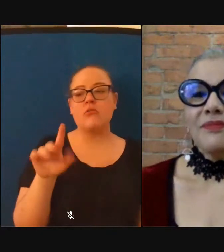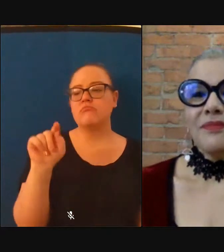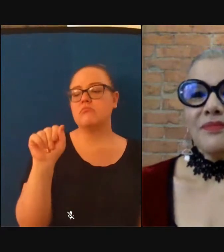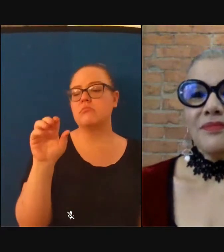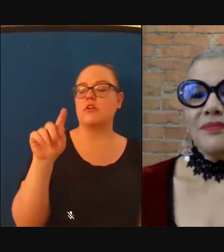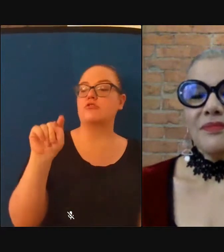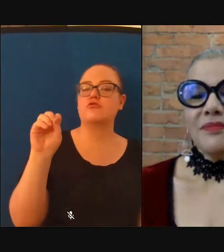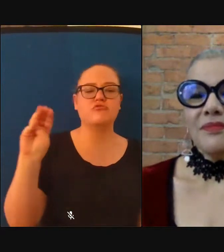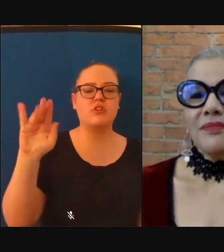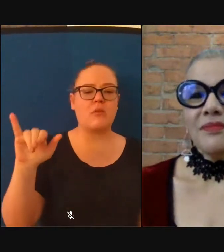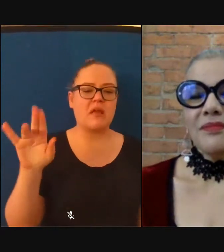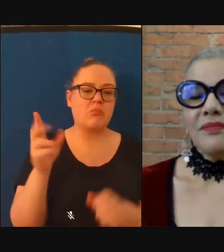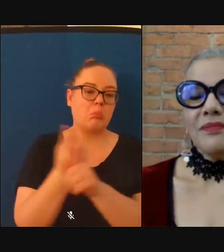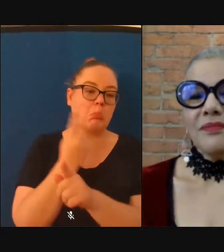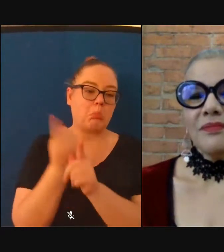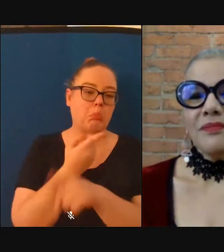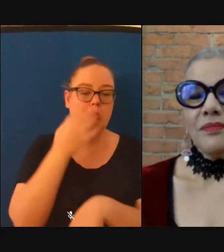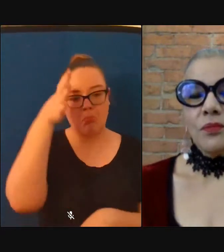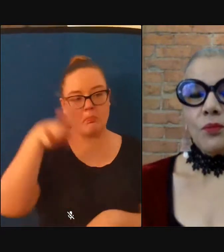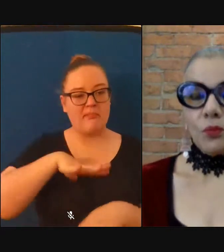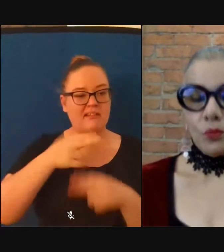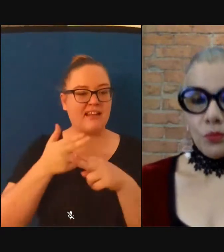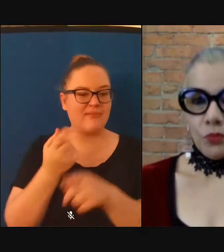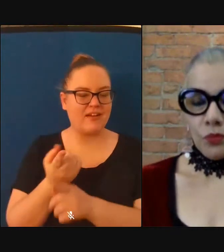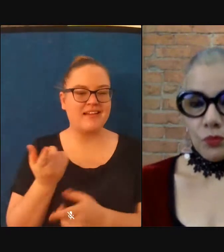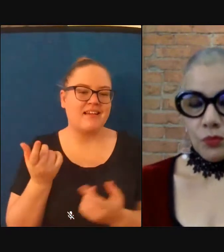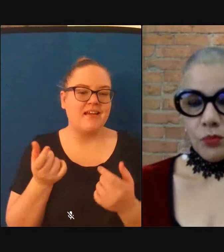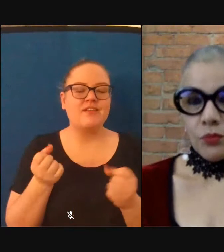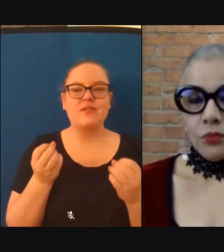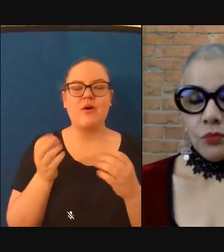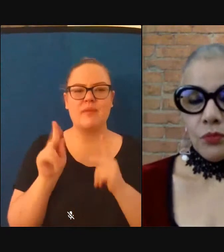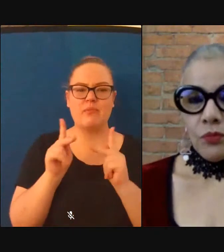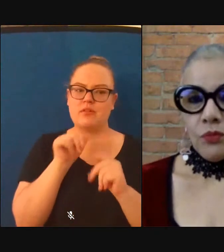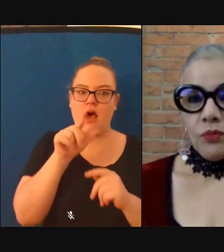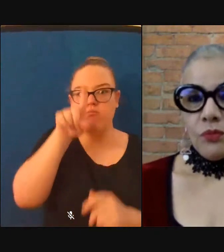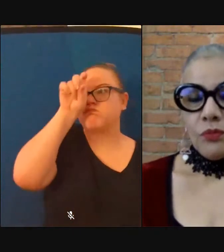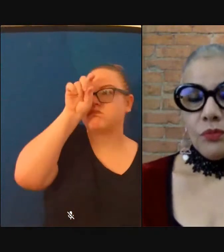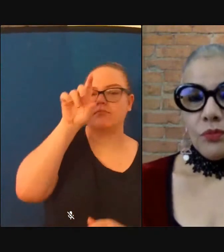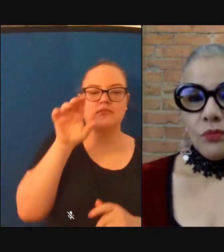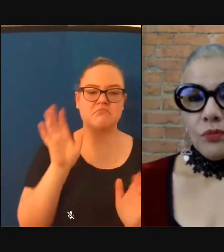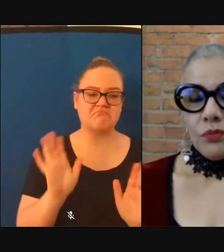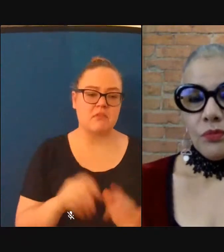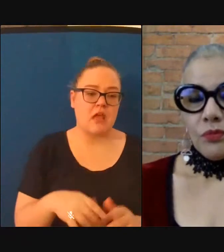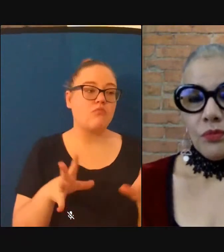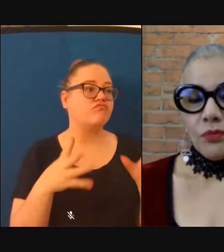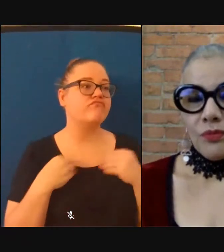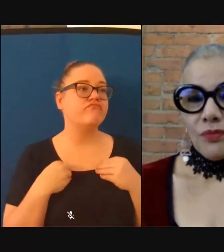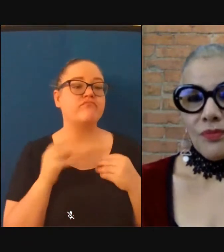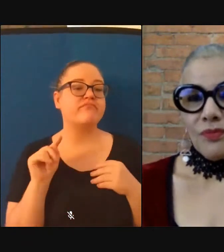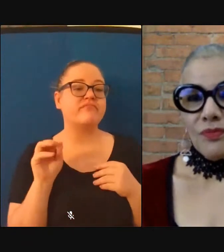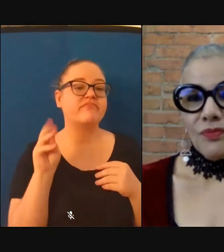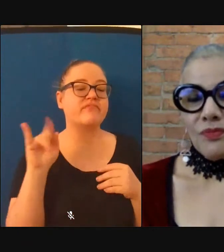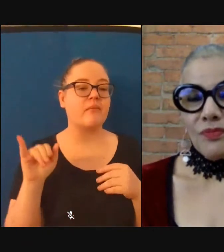know. But so Tommy was a creation of mine. He was, from West Virginia, so that he was